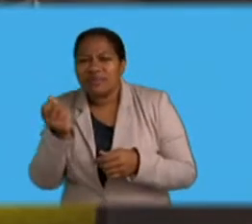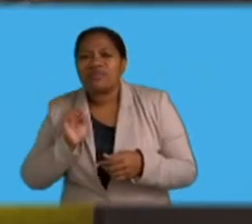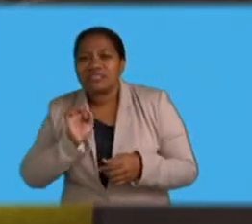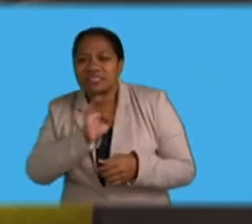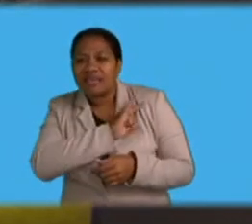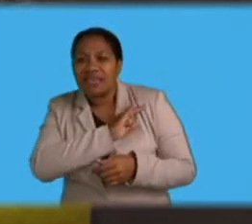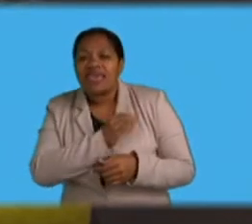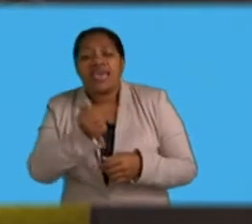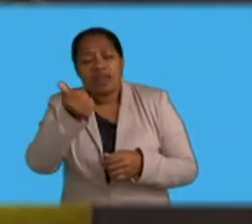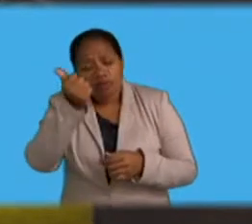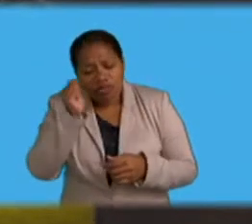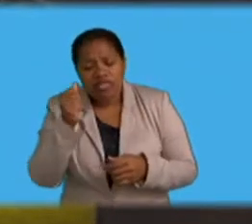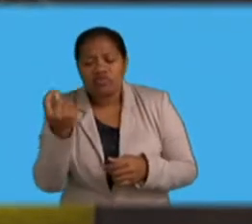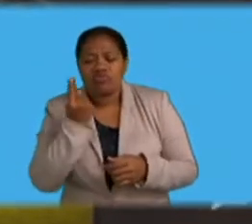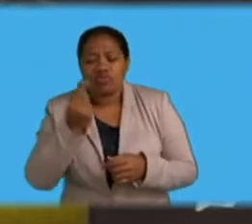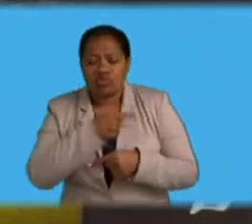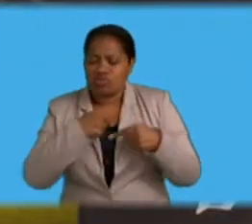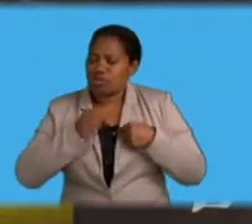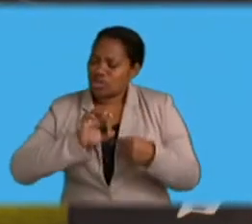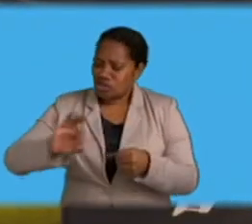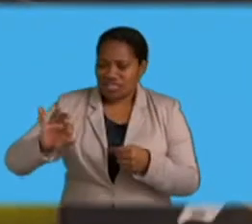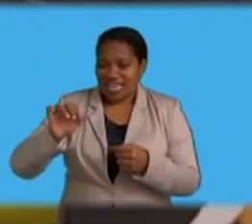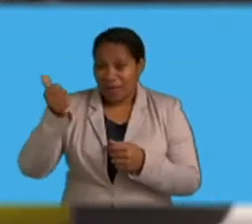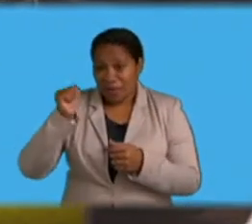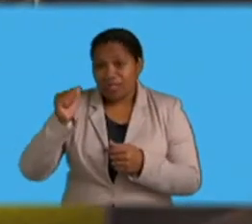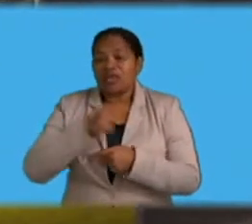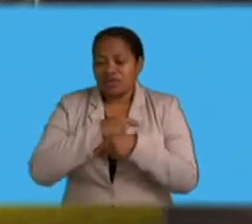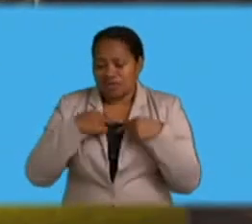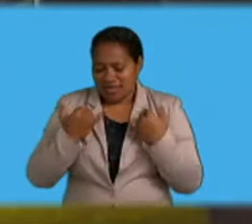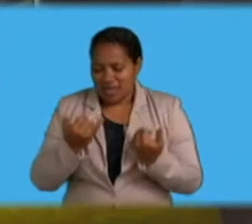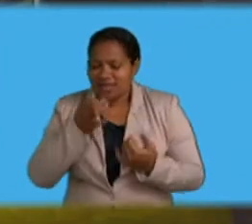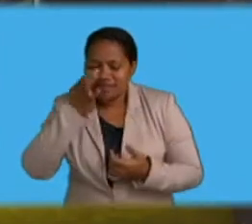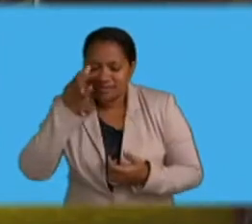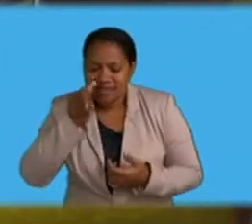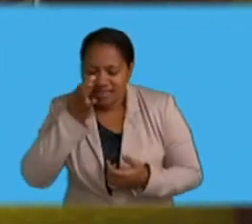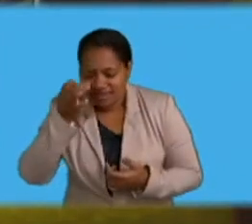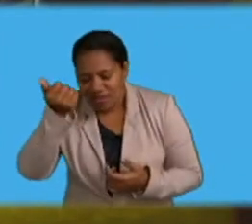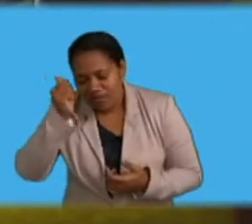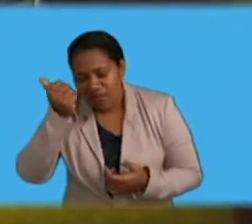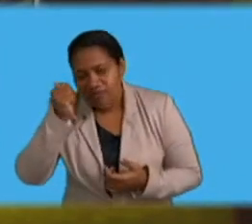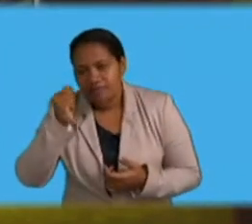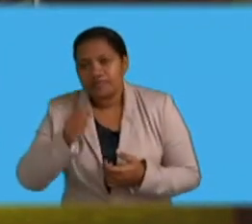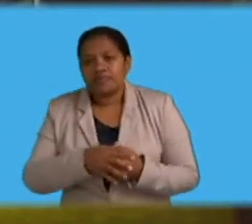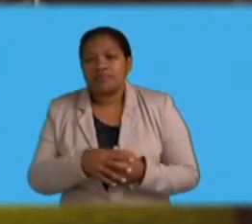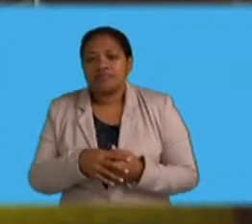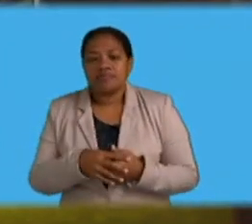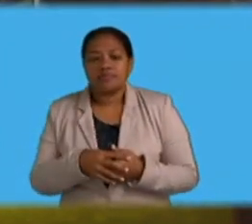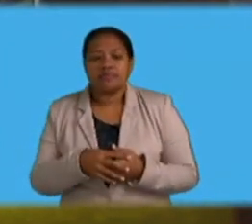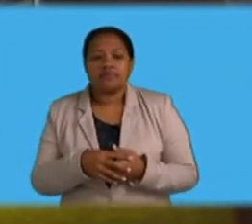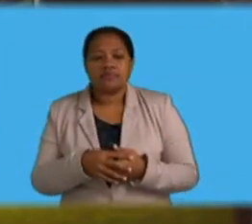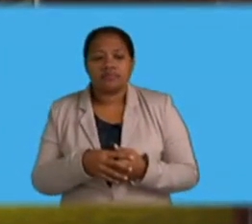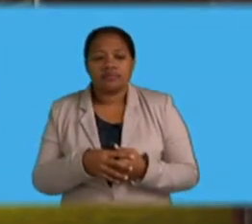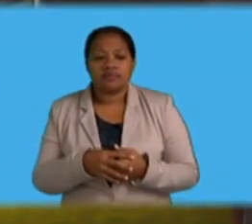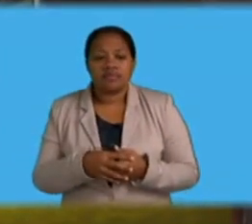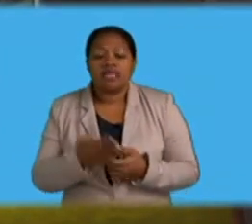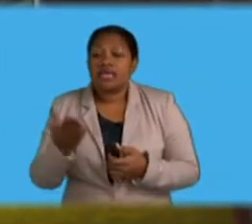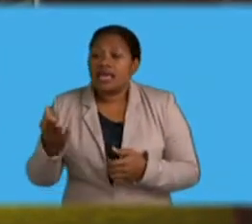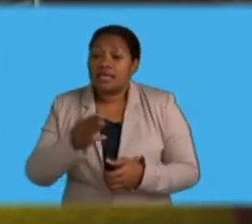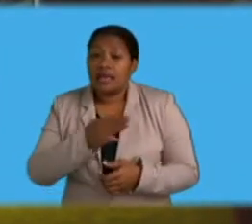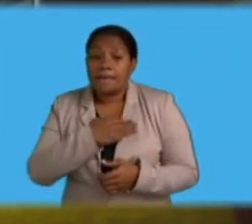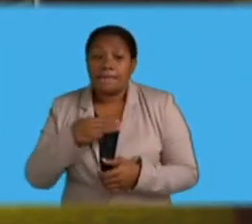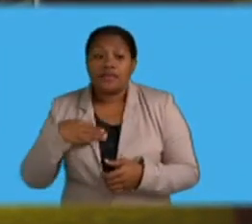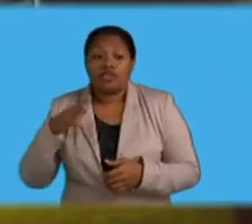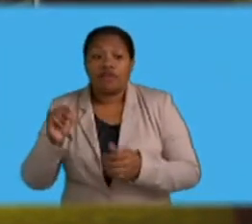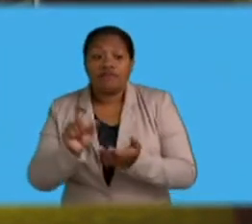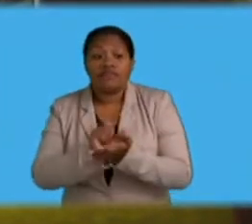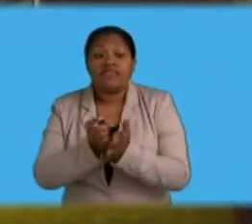not apologized. That if your particular permanent secretary has dropped the ball on that, as Minister for Civil Service, I